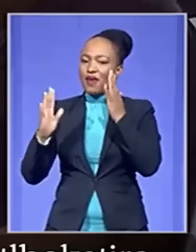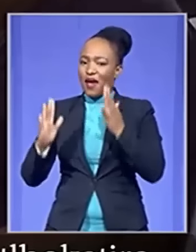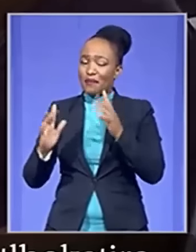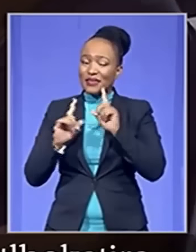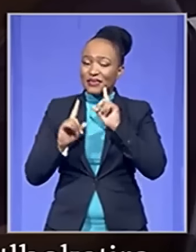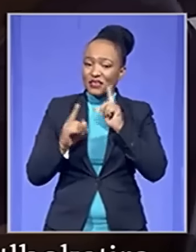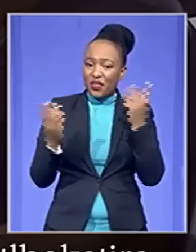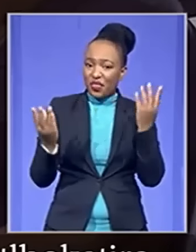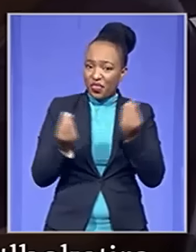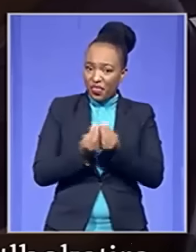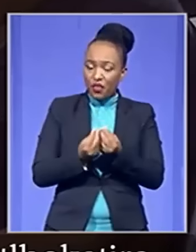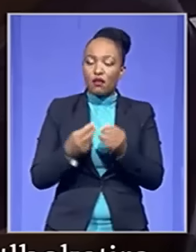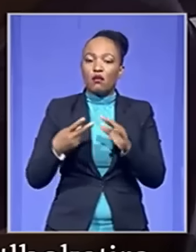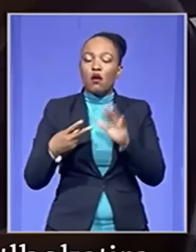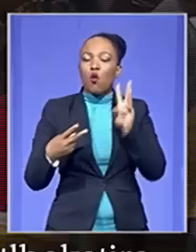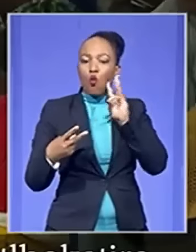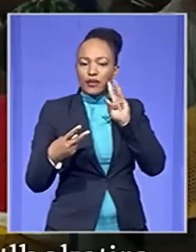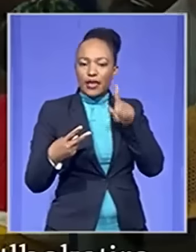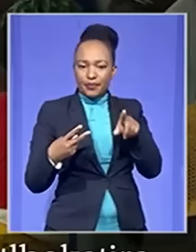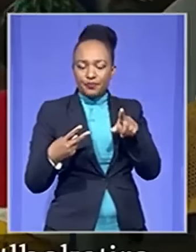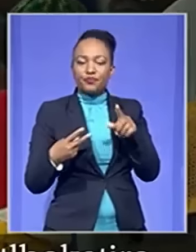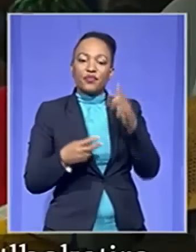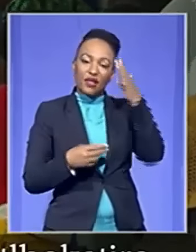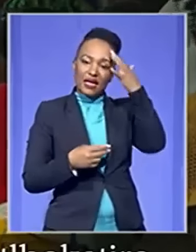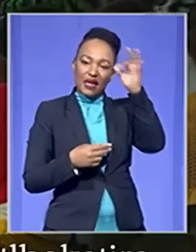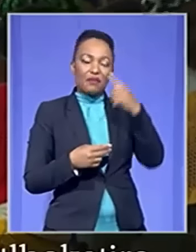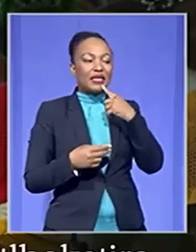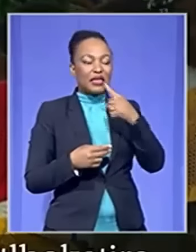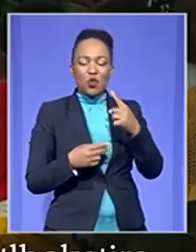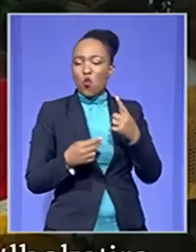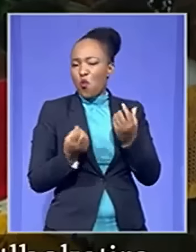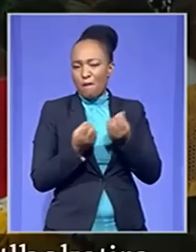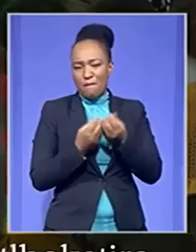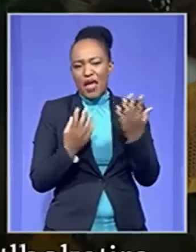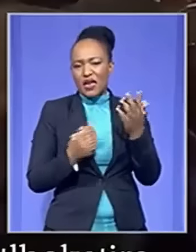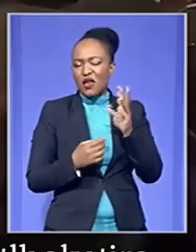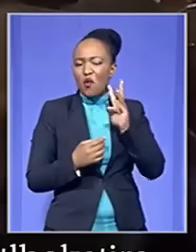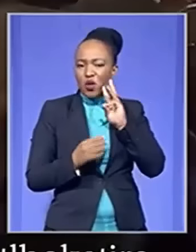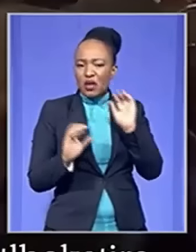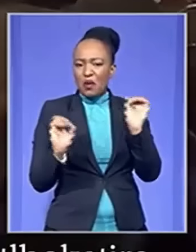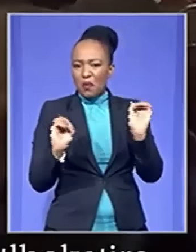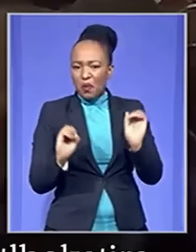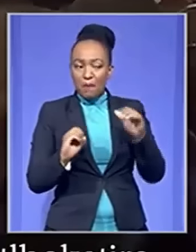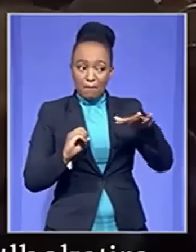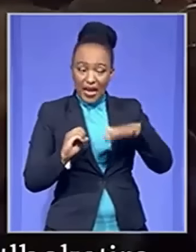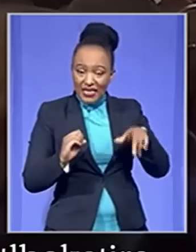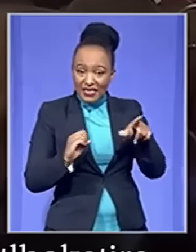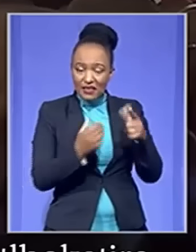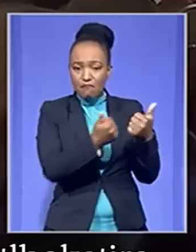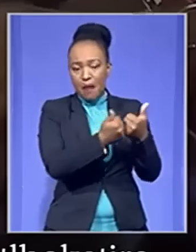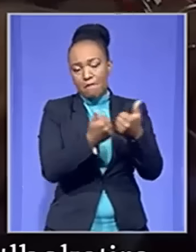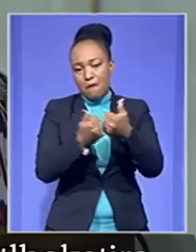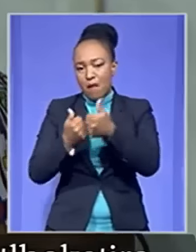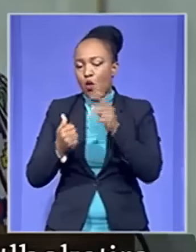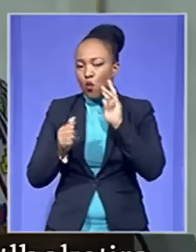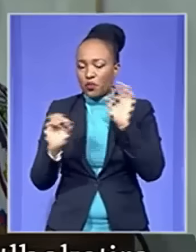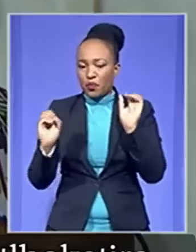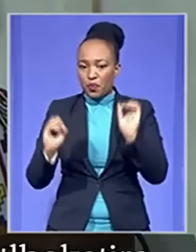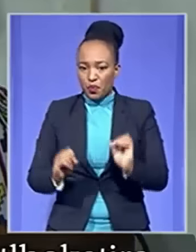metsi, puso ya amogetse gore go na le dikgaolo di le dintsi thata tse di santseng di itemogela bothata boo. Pha ele